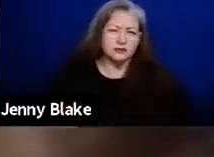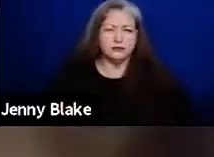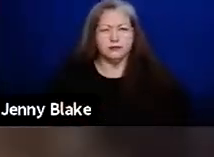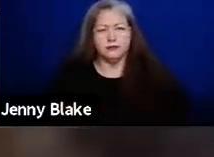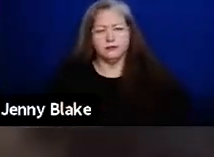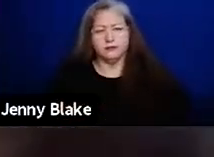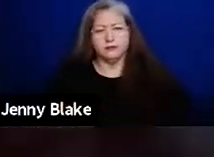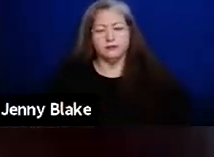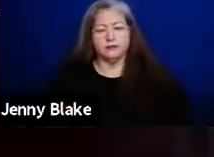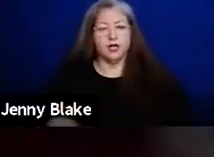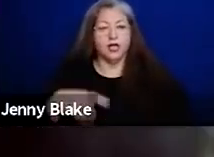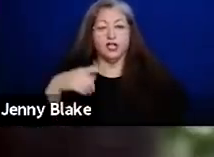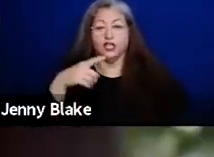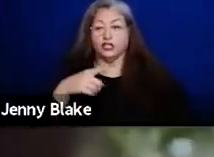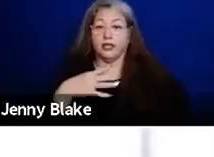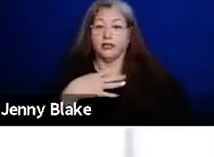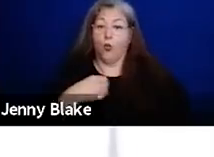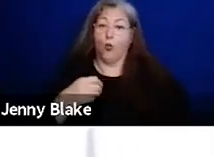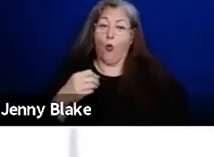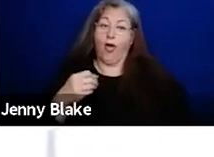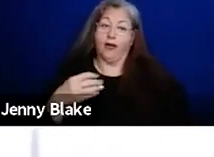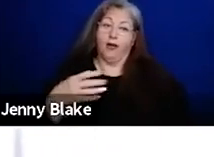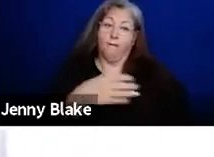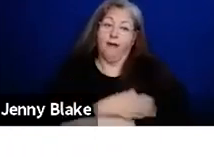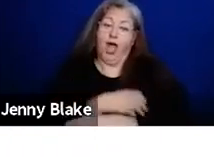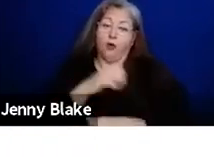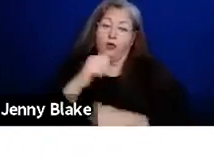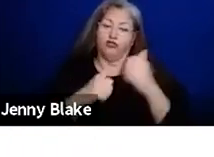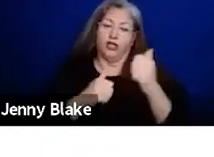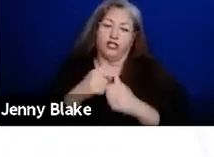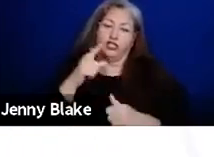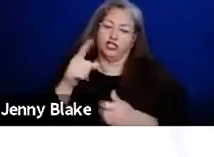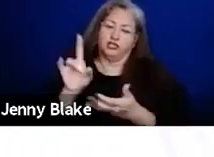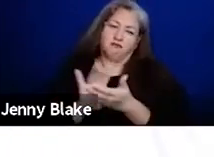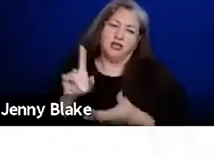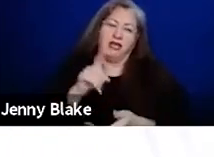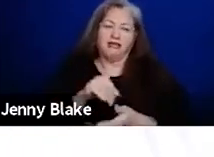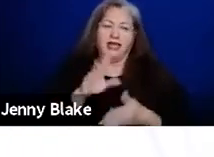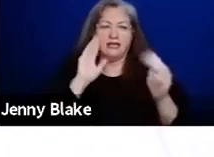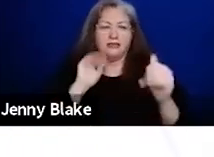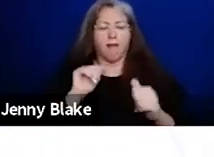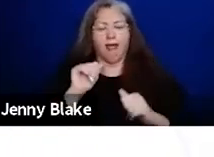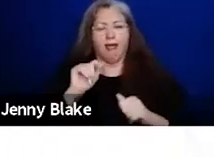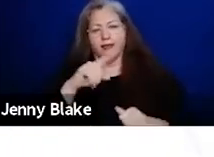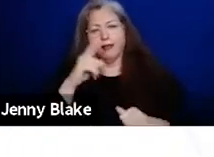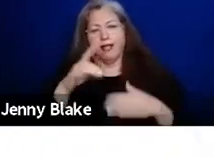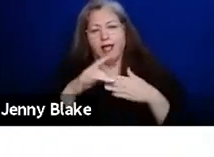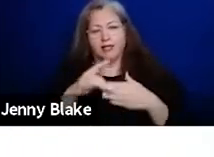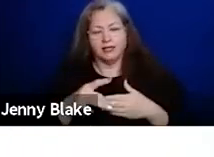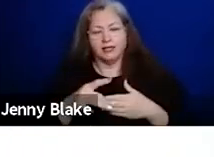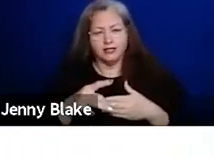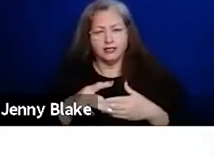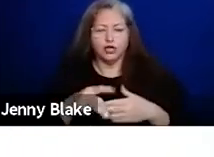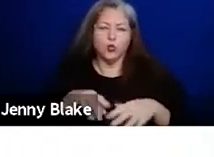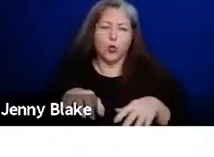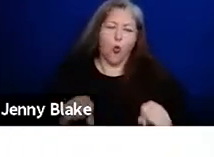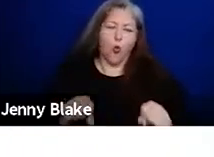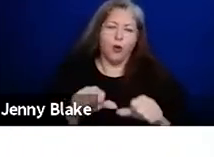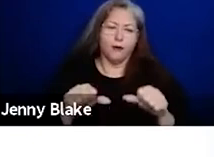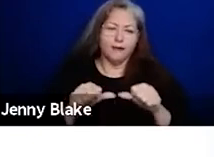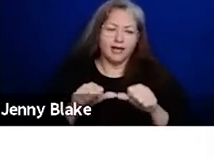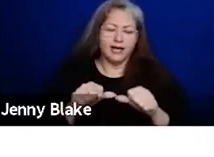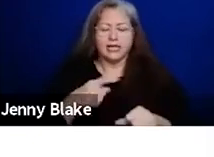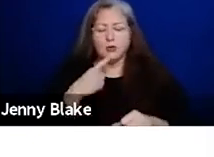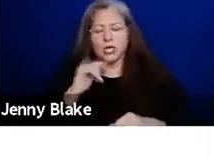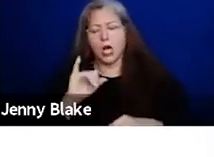She defied the white power structure here. They had always expected the black leaders to hold the peace, hold the order. They're saying,